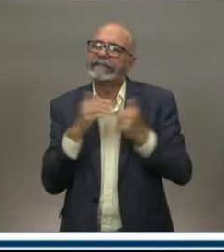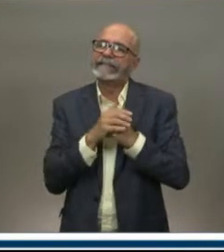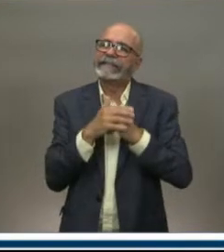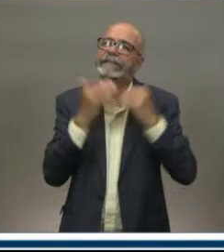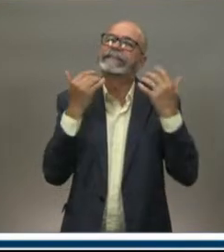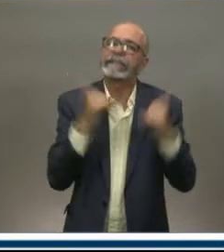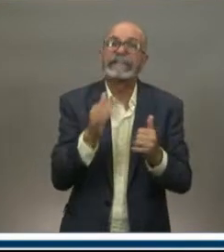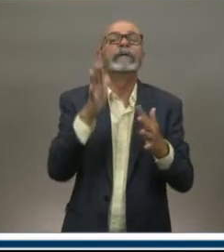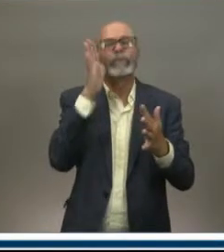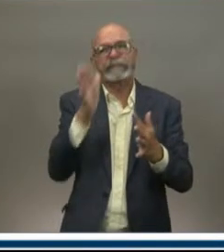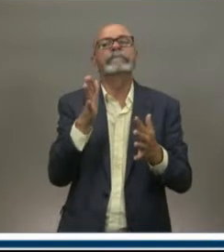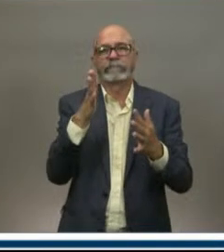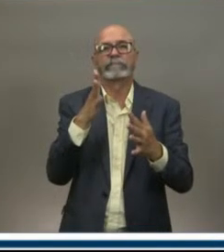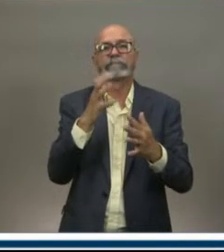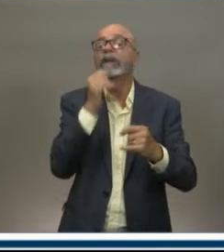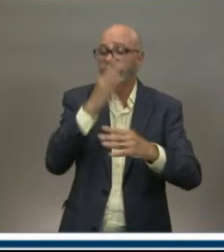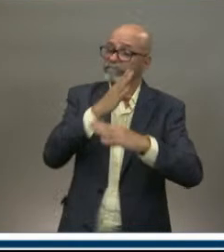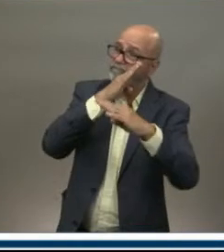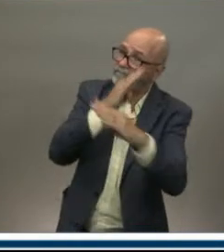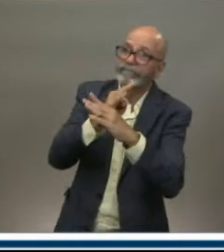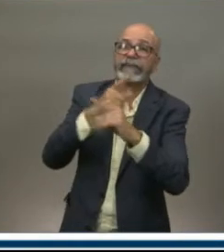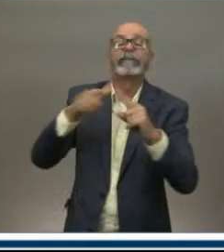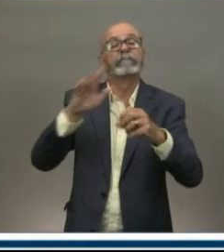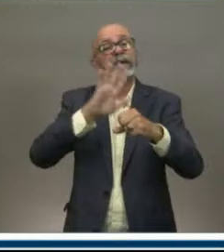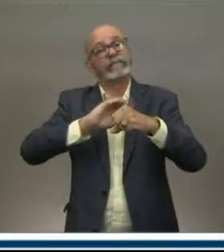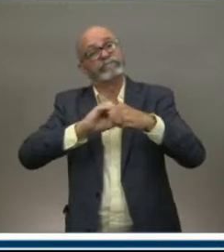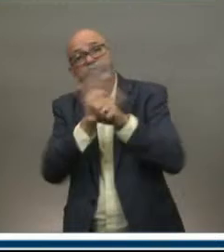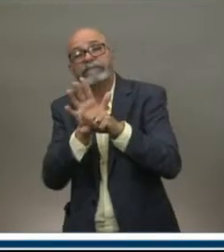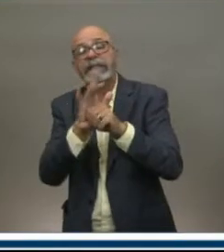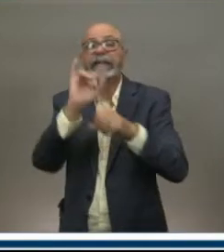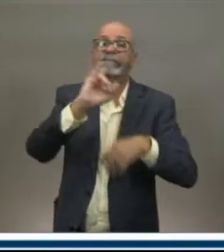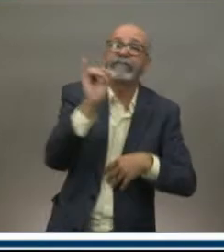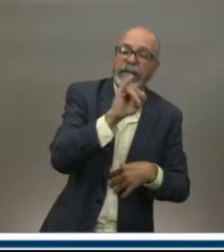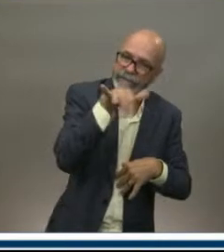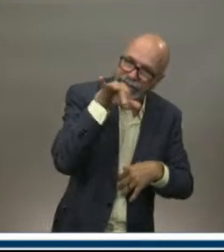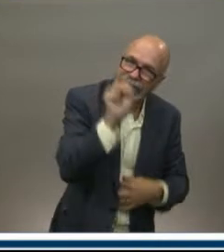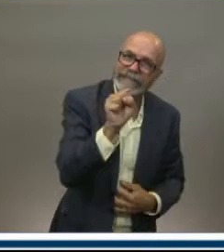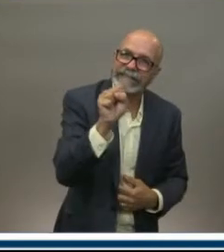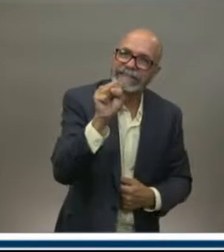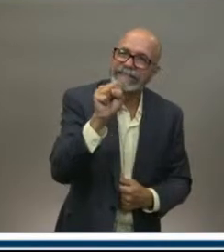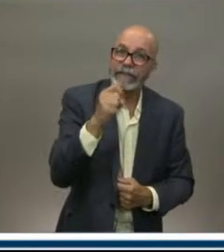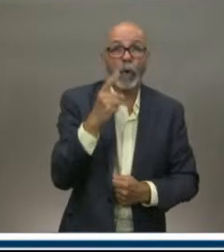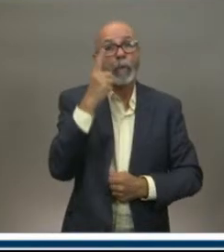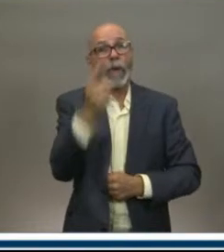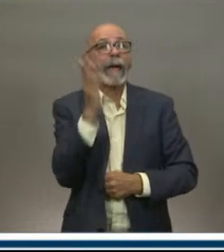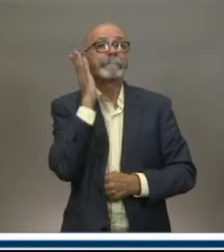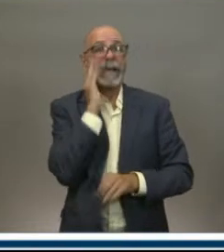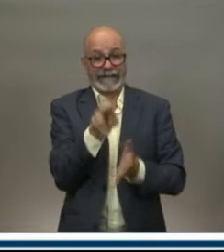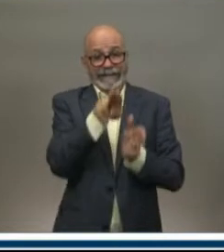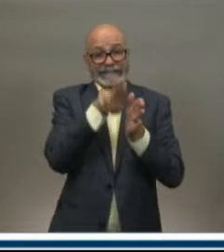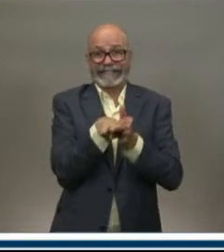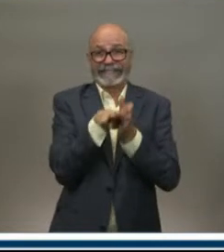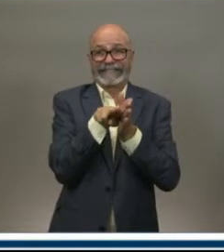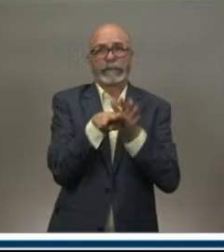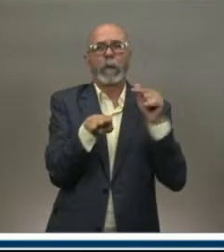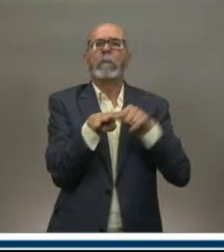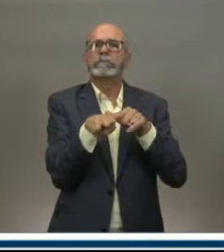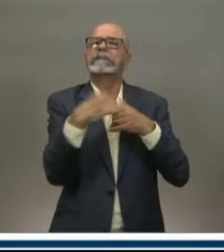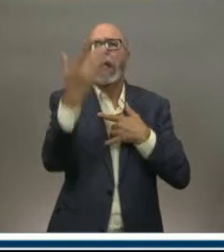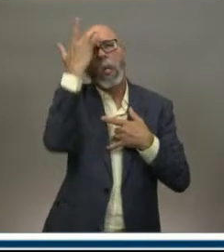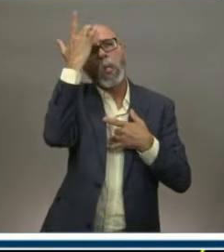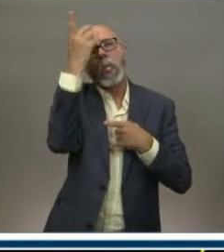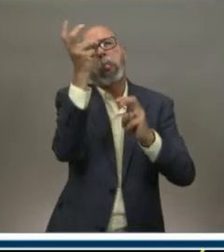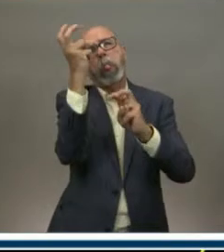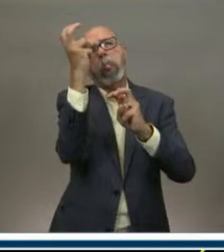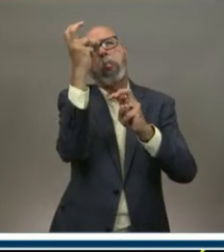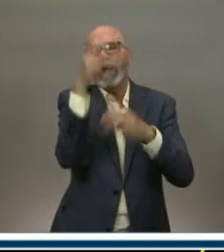infection outcome. We've seen people in single rooms get infections. So what we have as a province is